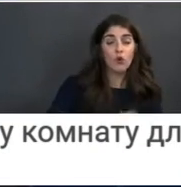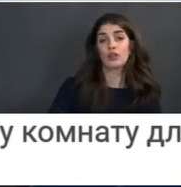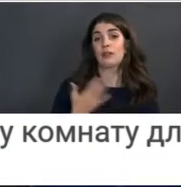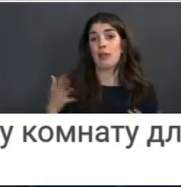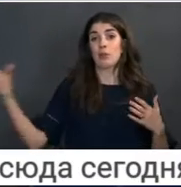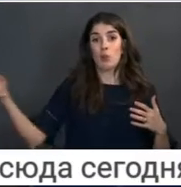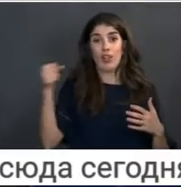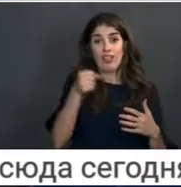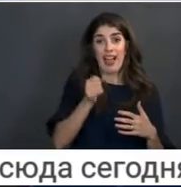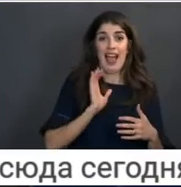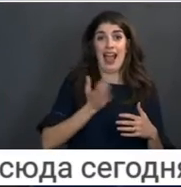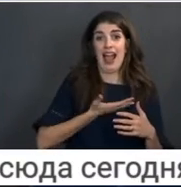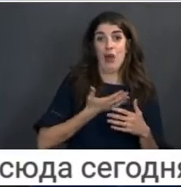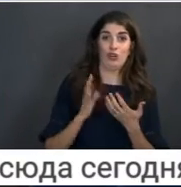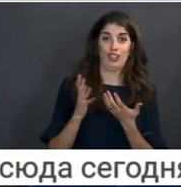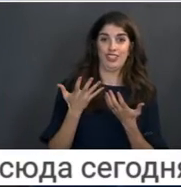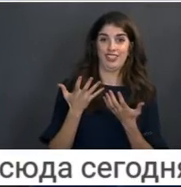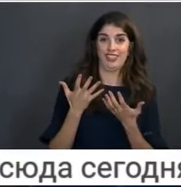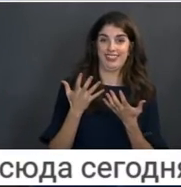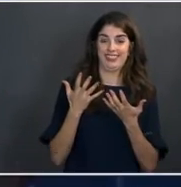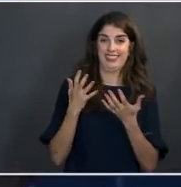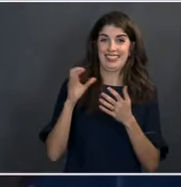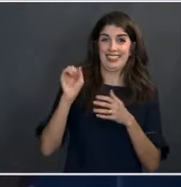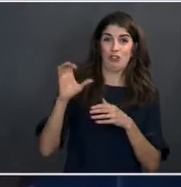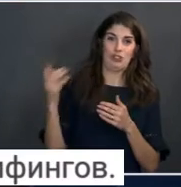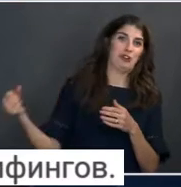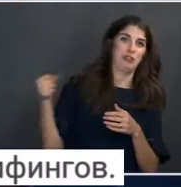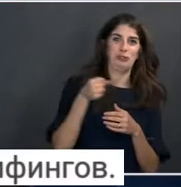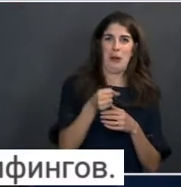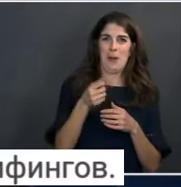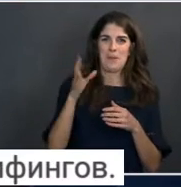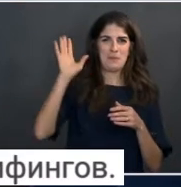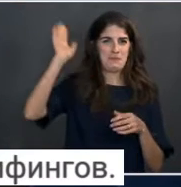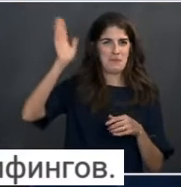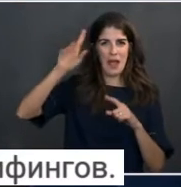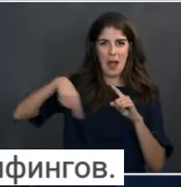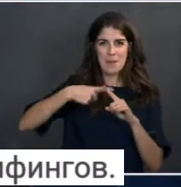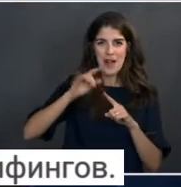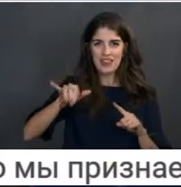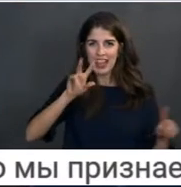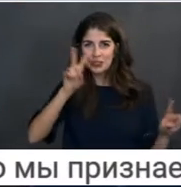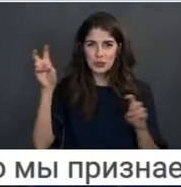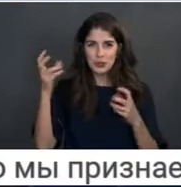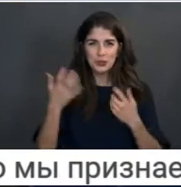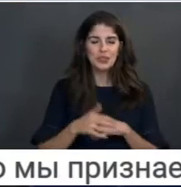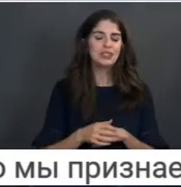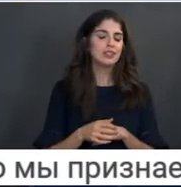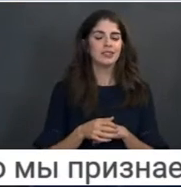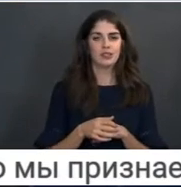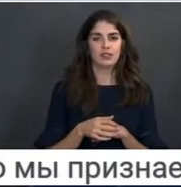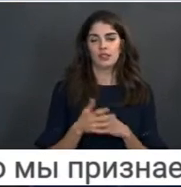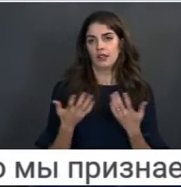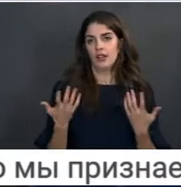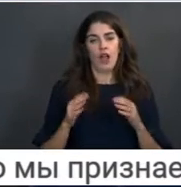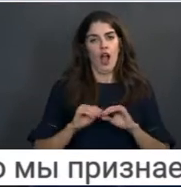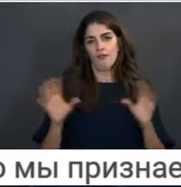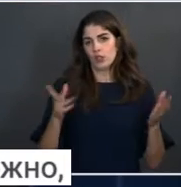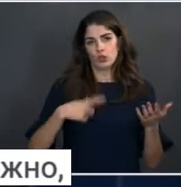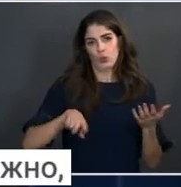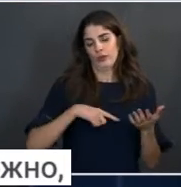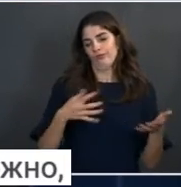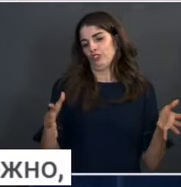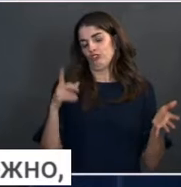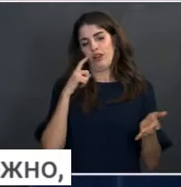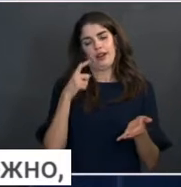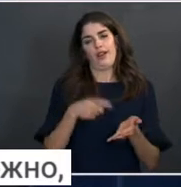this briefing room, or I'm officially inviting him here today to come to this briefing room. But, you know, there's no question that we recognize